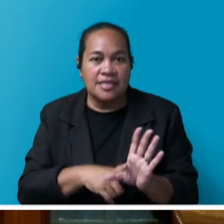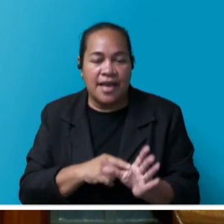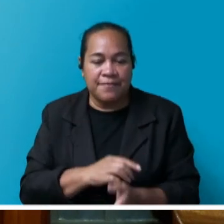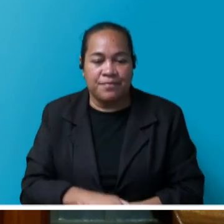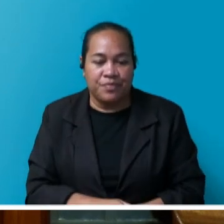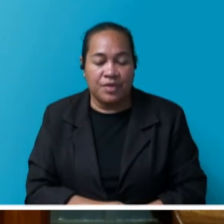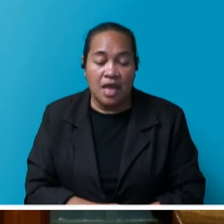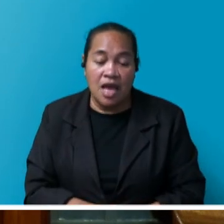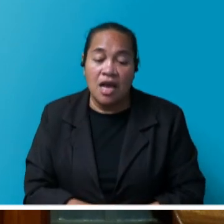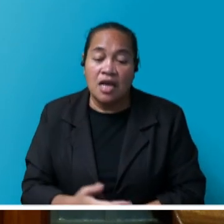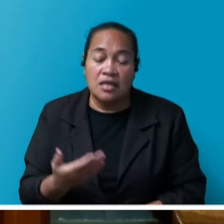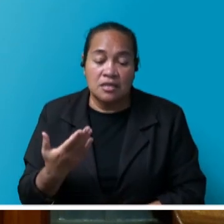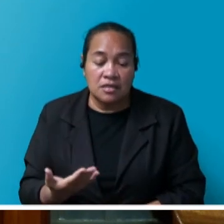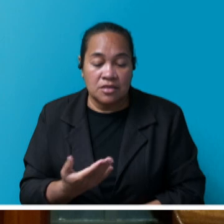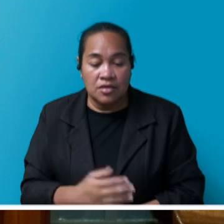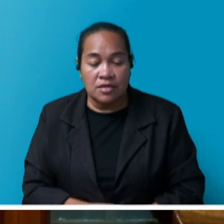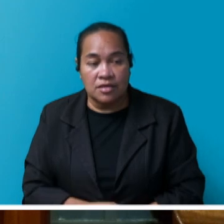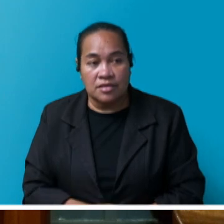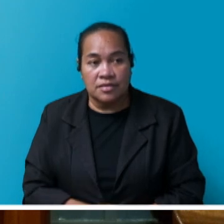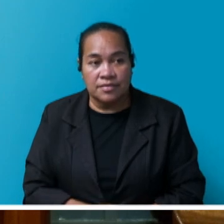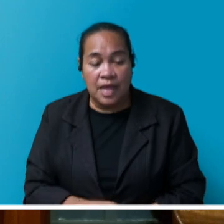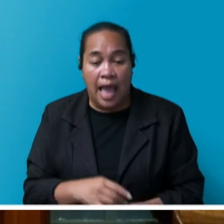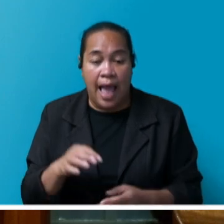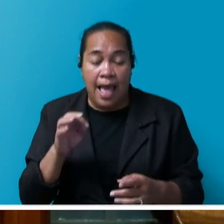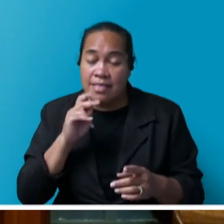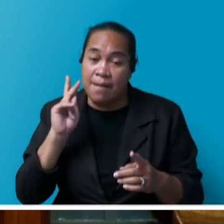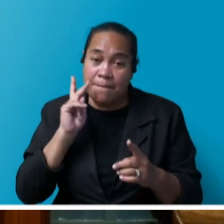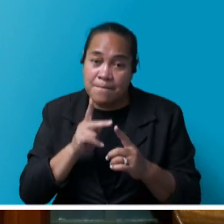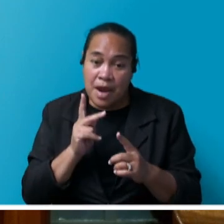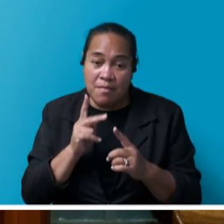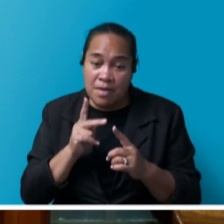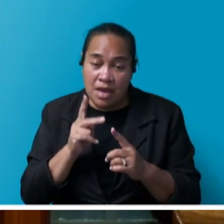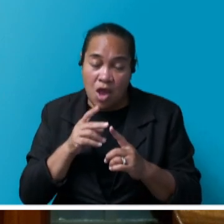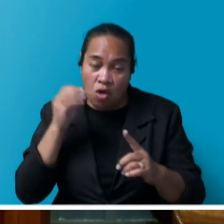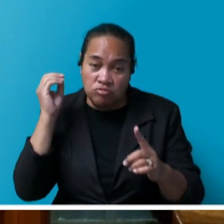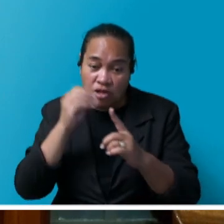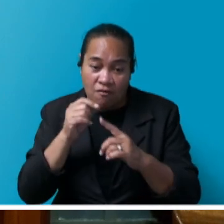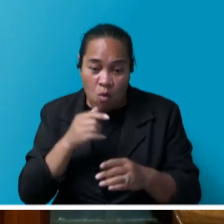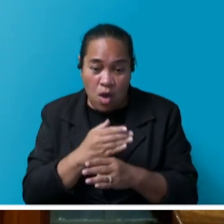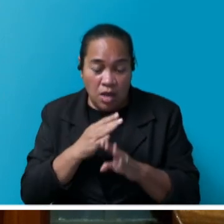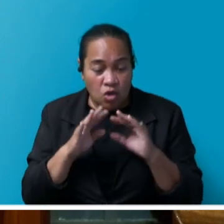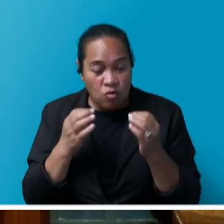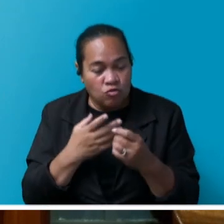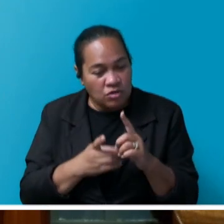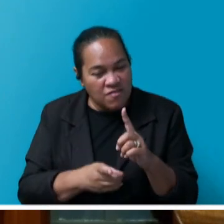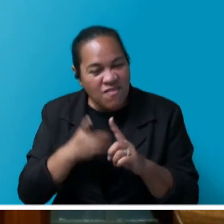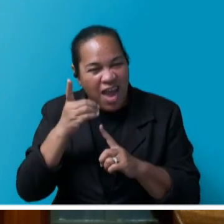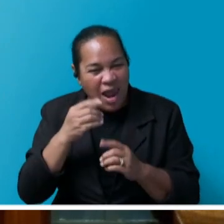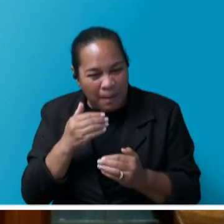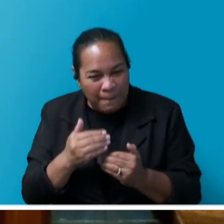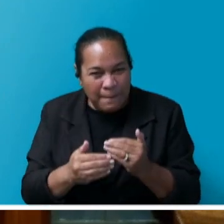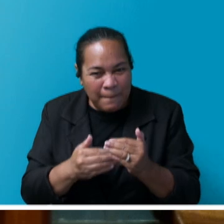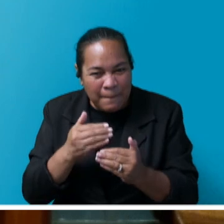Amongst other matters, the primary objective of the Working Committee is to develop a mechanism